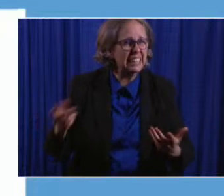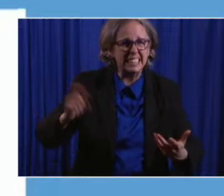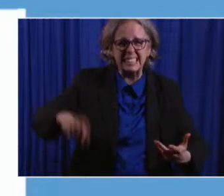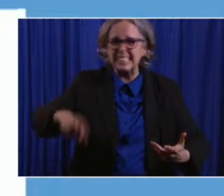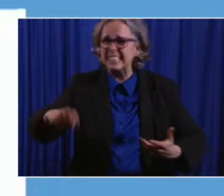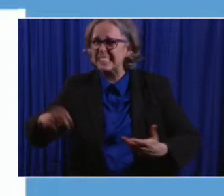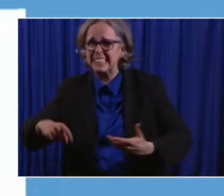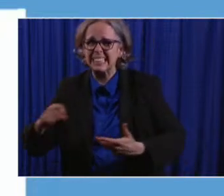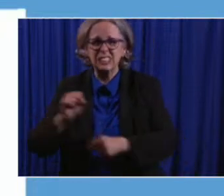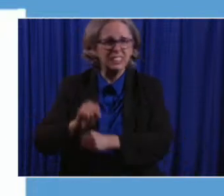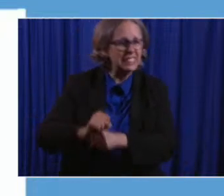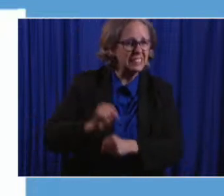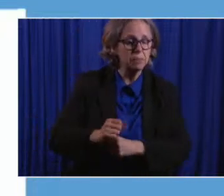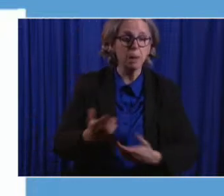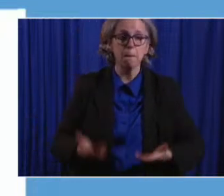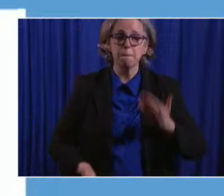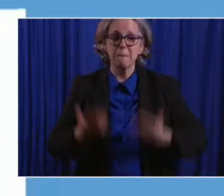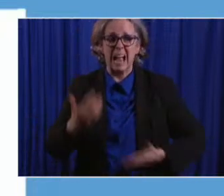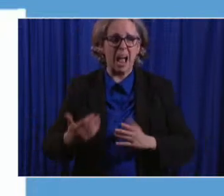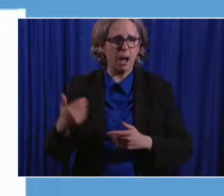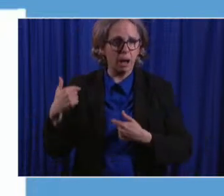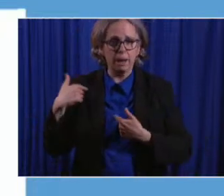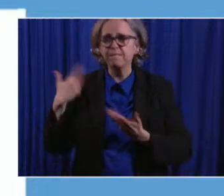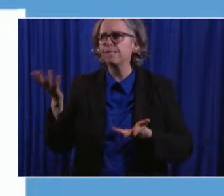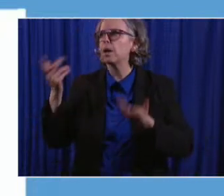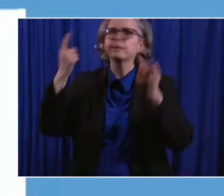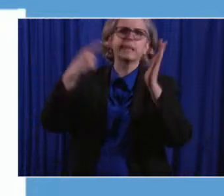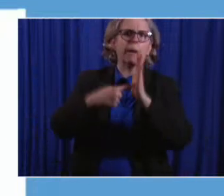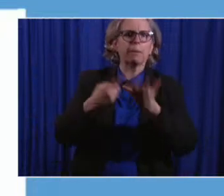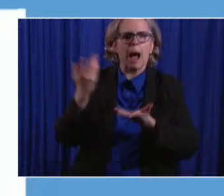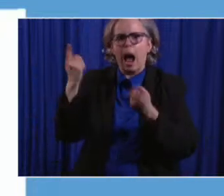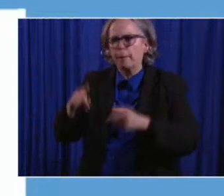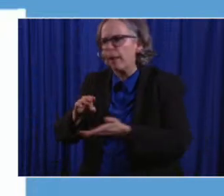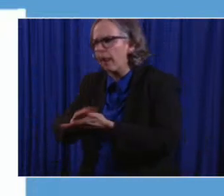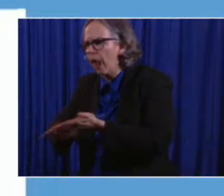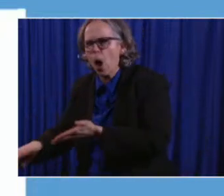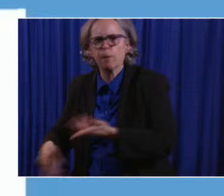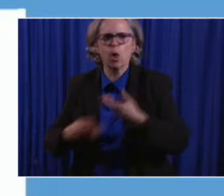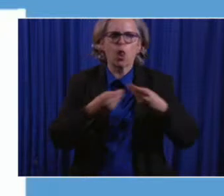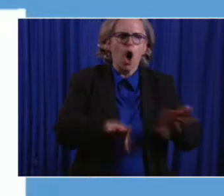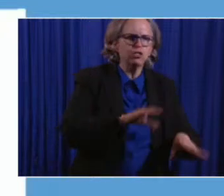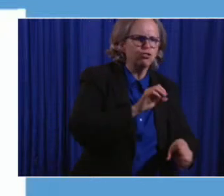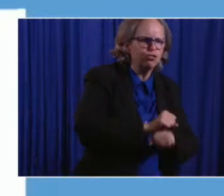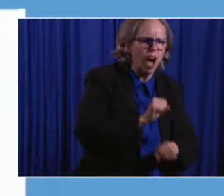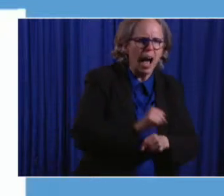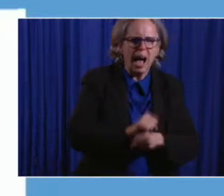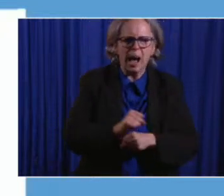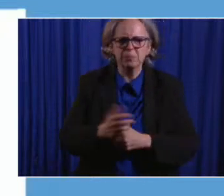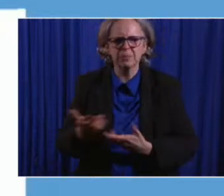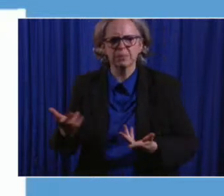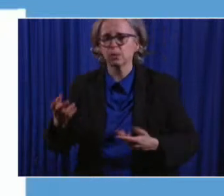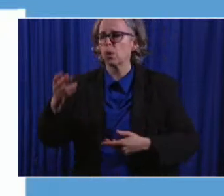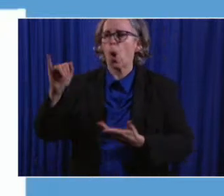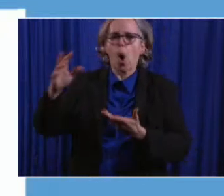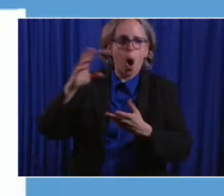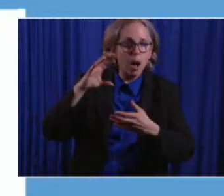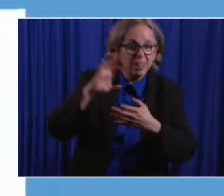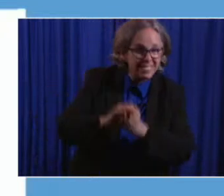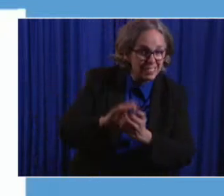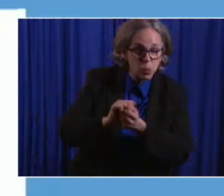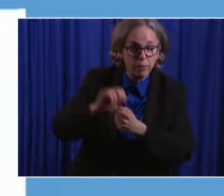at a different employer, or maybe they're out of work right now. You can use the IMAP program. We are awarding credentials up